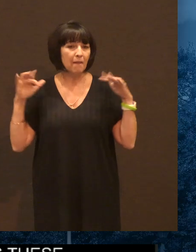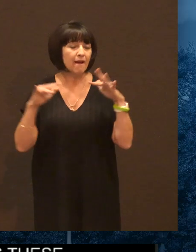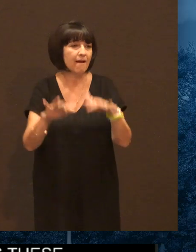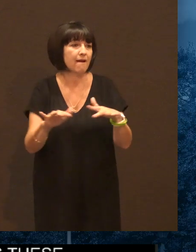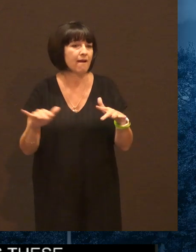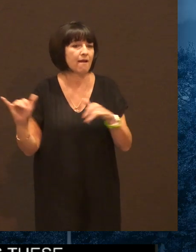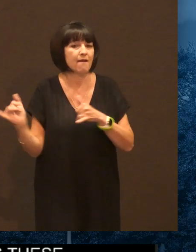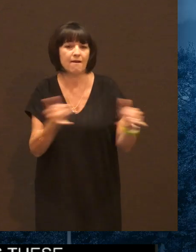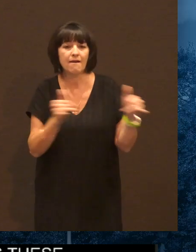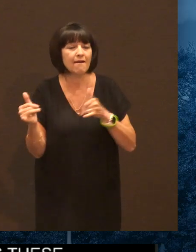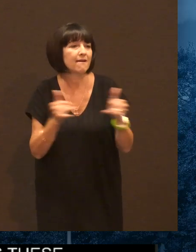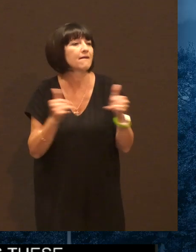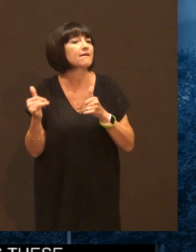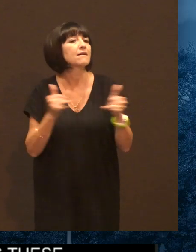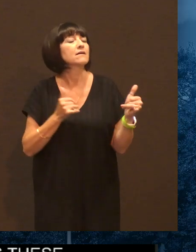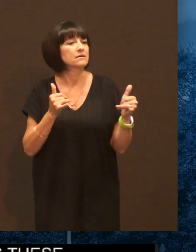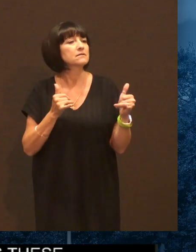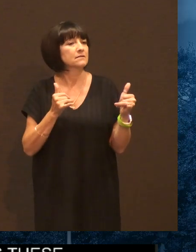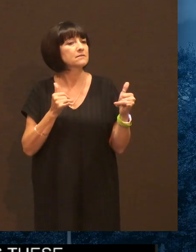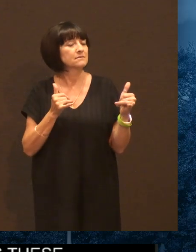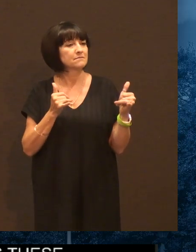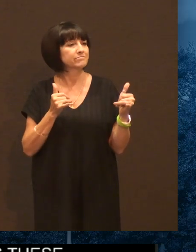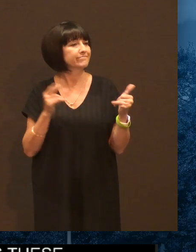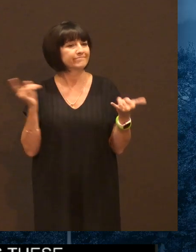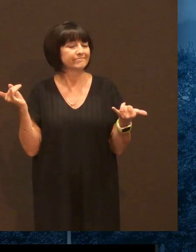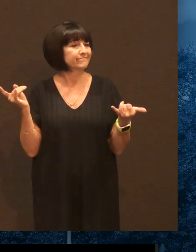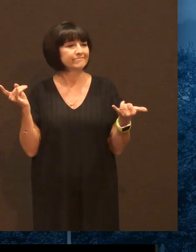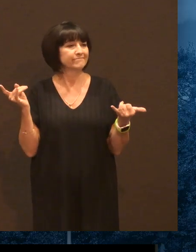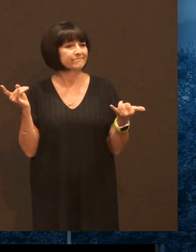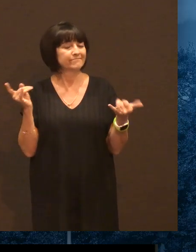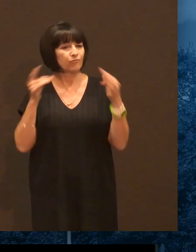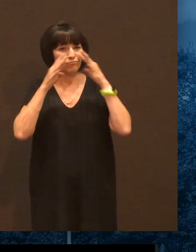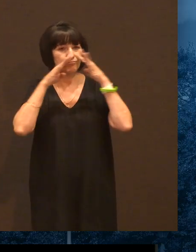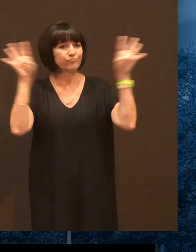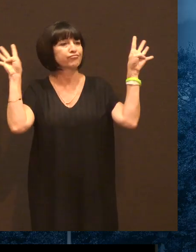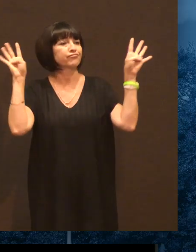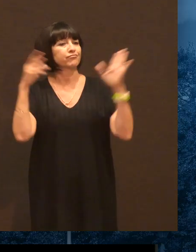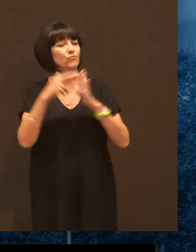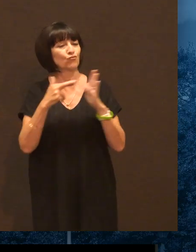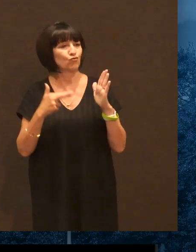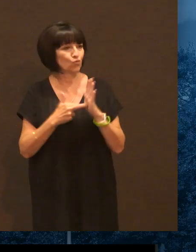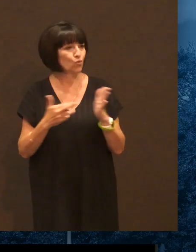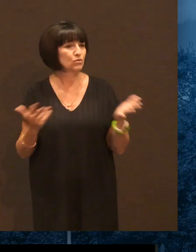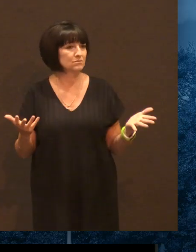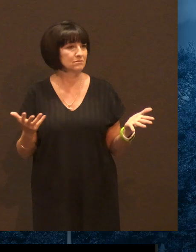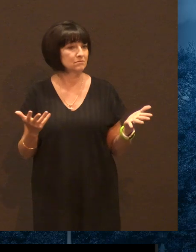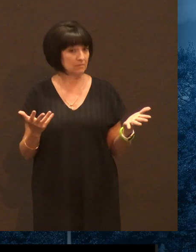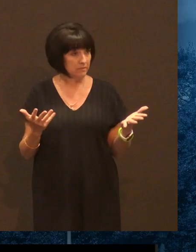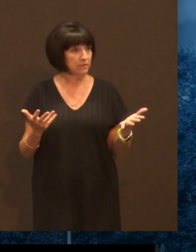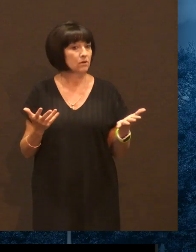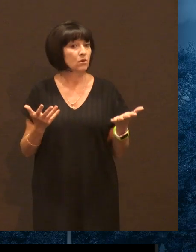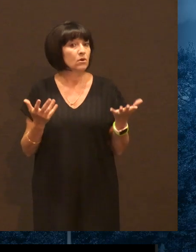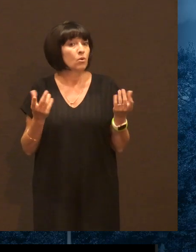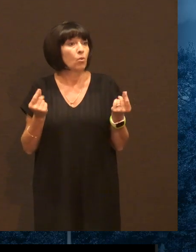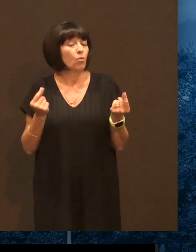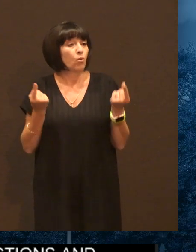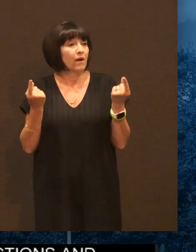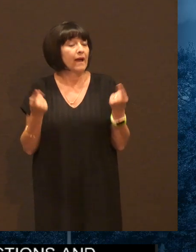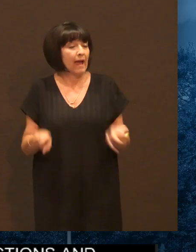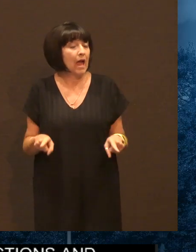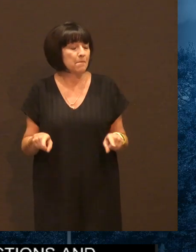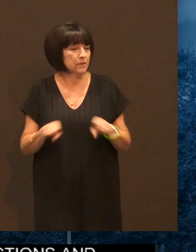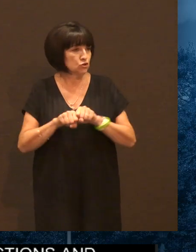to the protections. And it's clearly a source of coronavirus spread. We know it